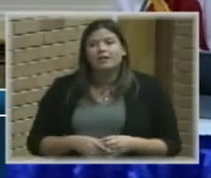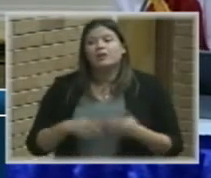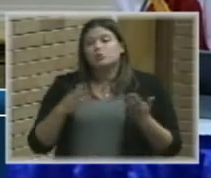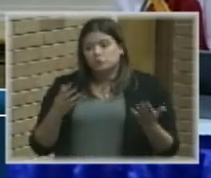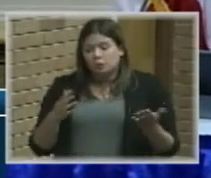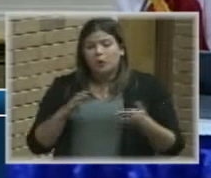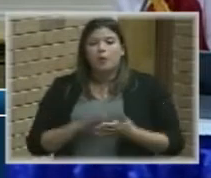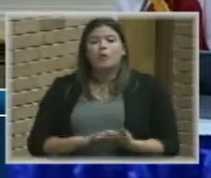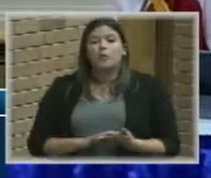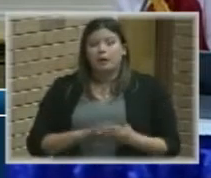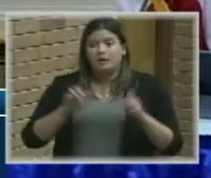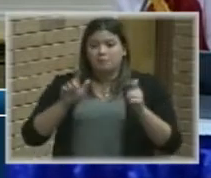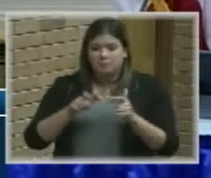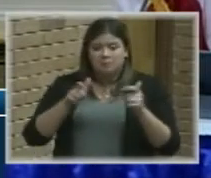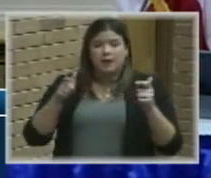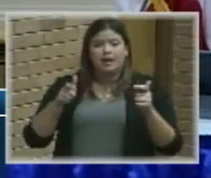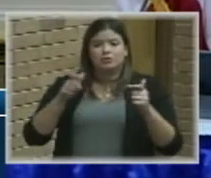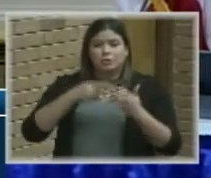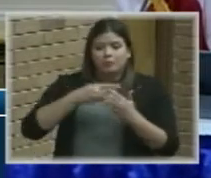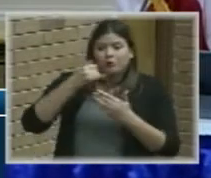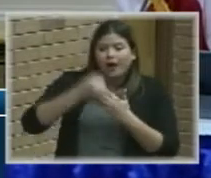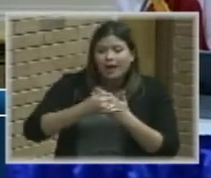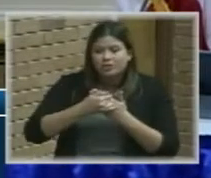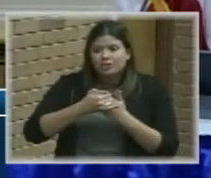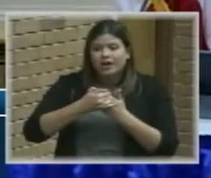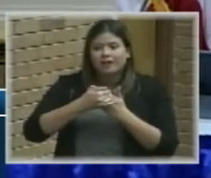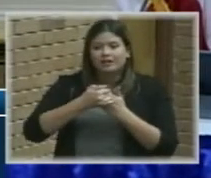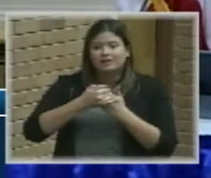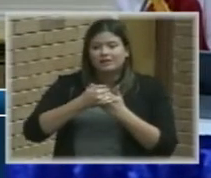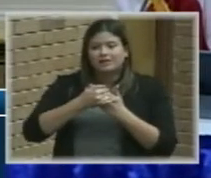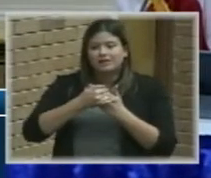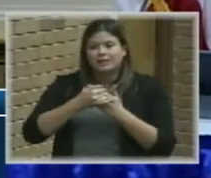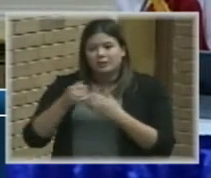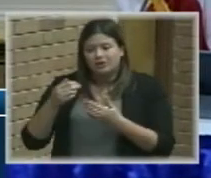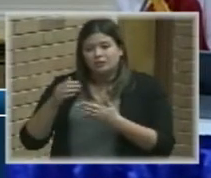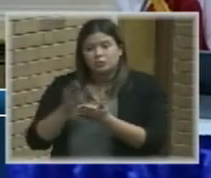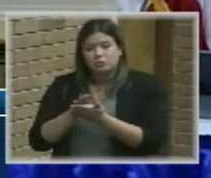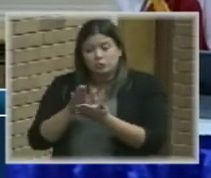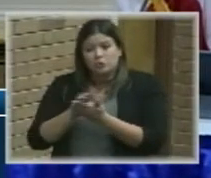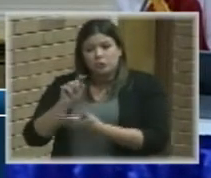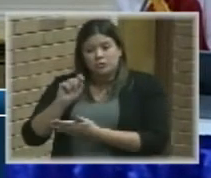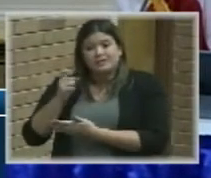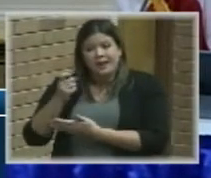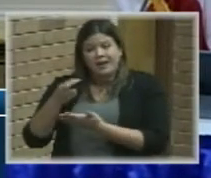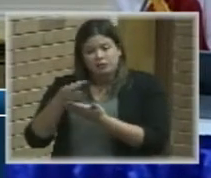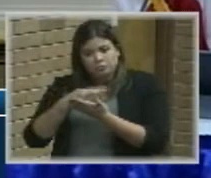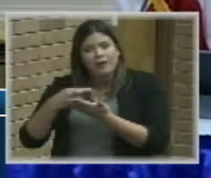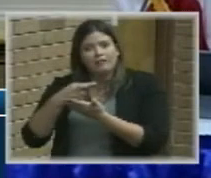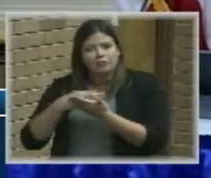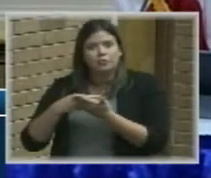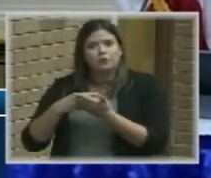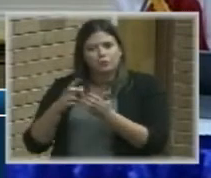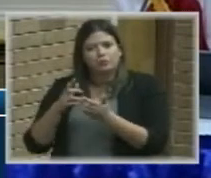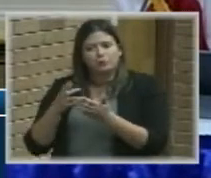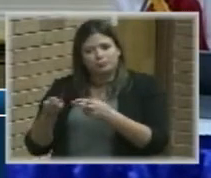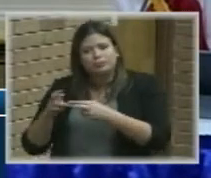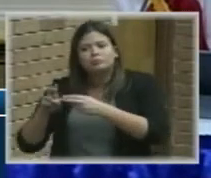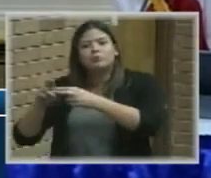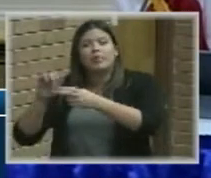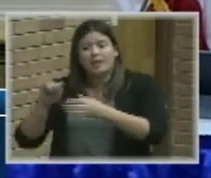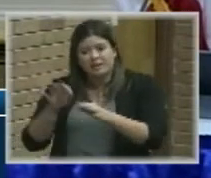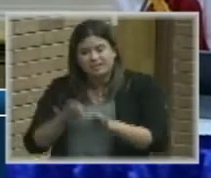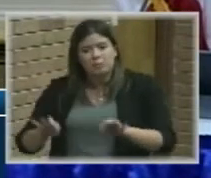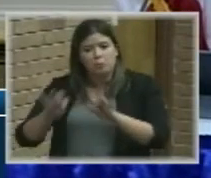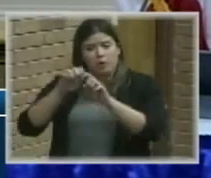major project can generate significant school tax revenue, that's an important plus for the community